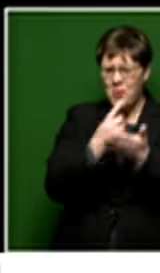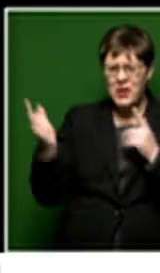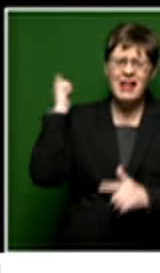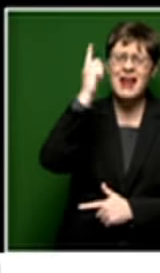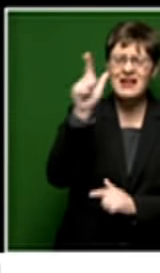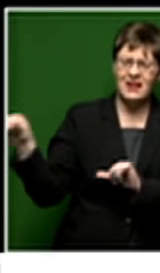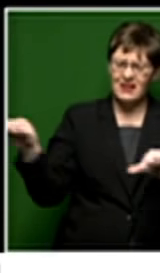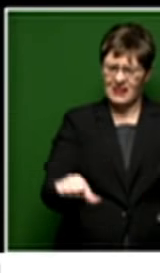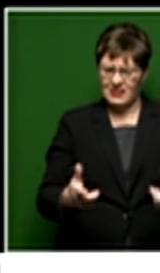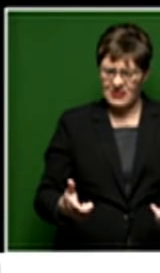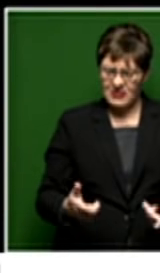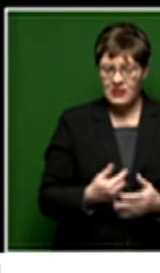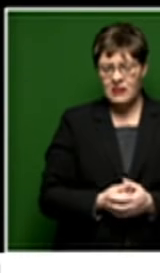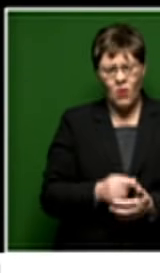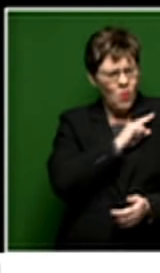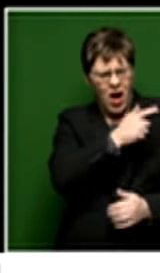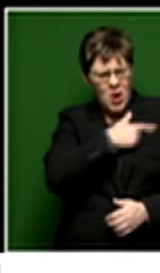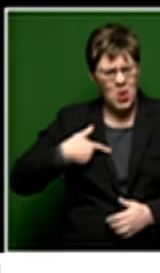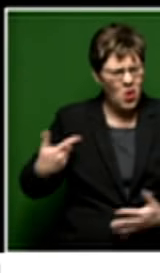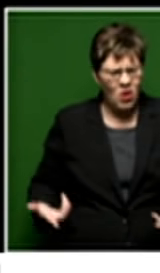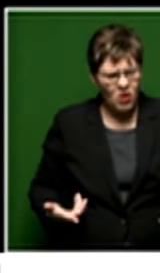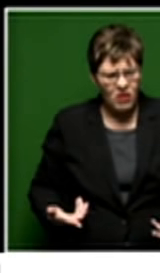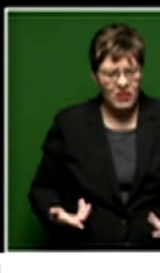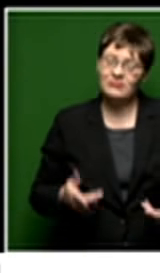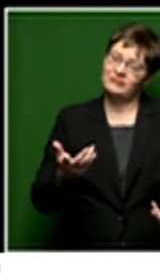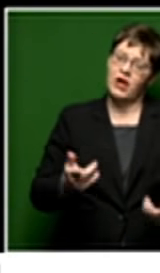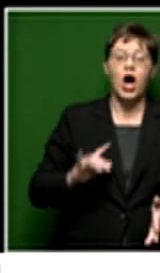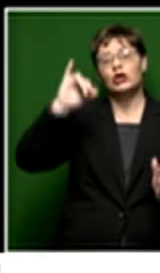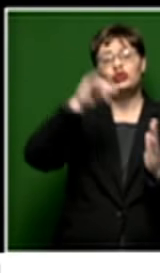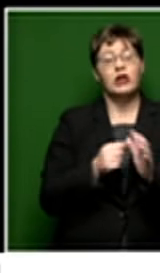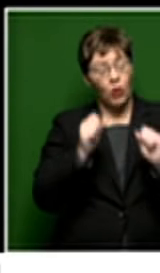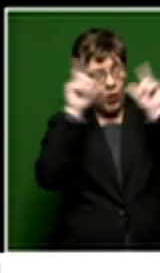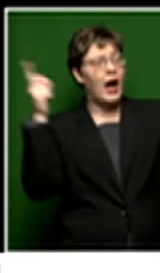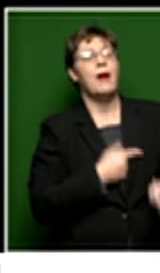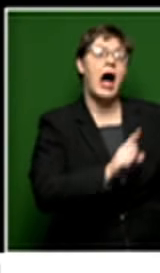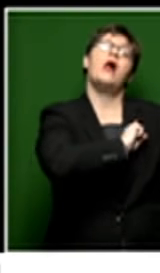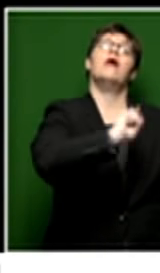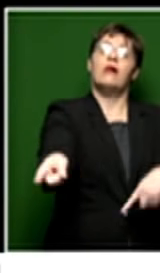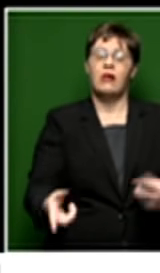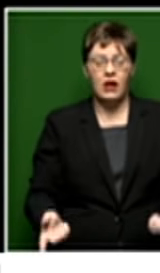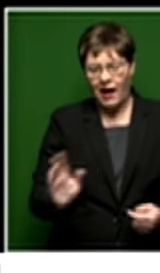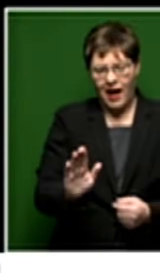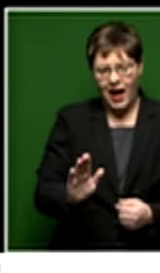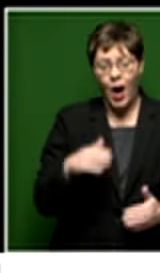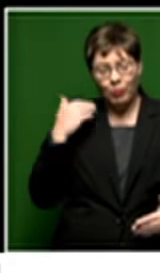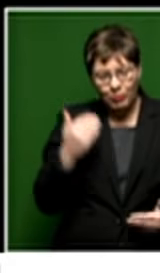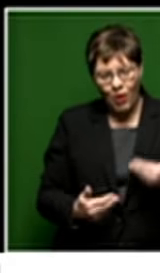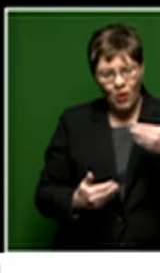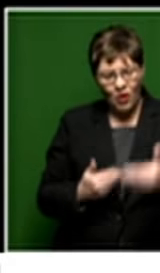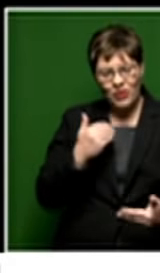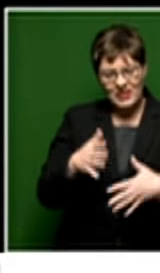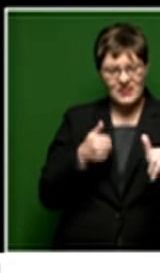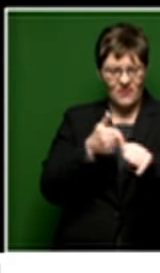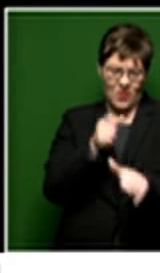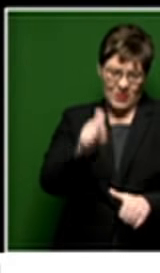These things has got processes. We don't just wake up and then we deploy. There are processes. First